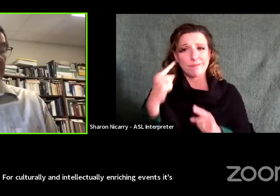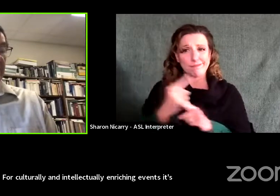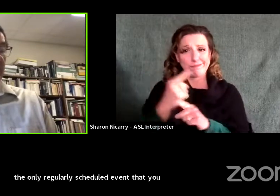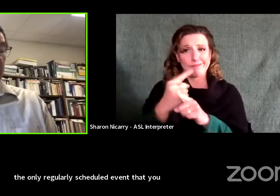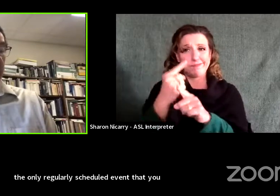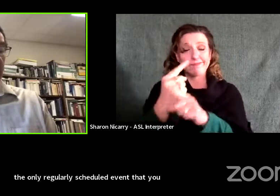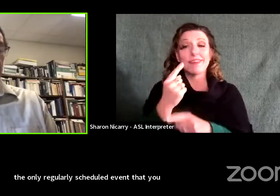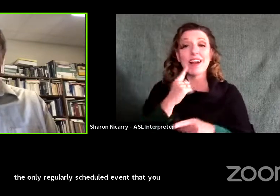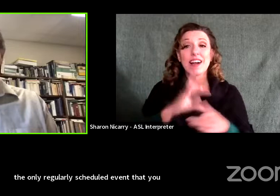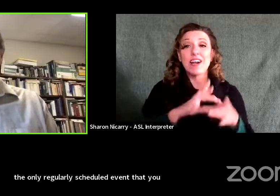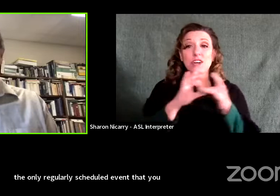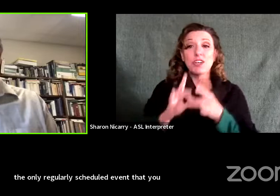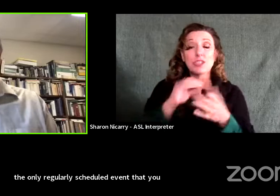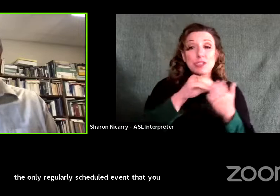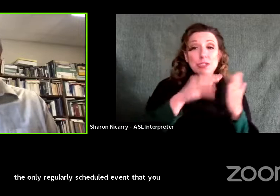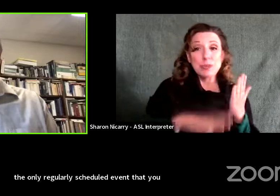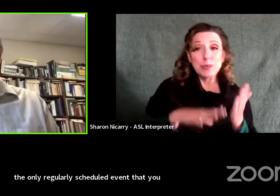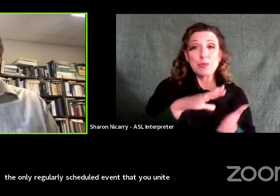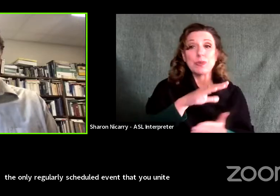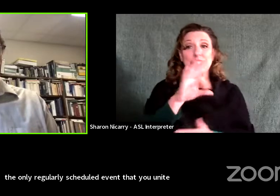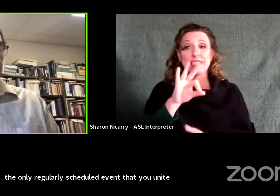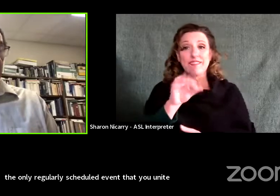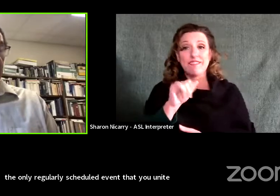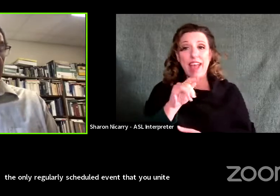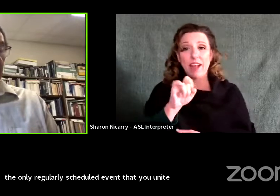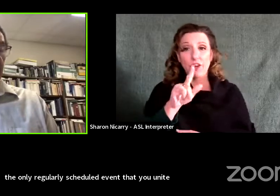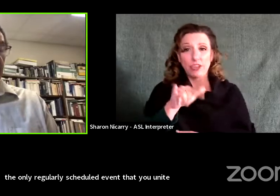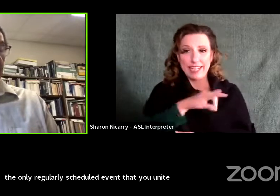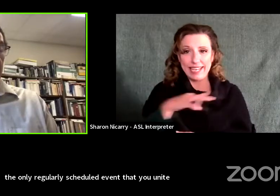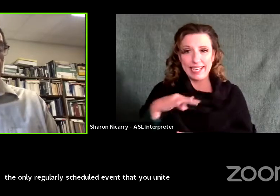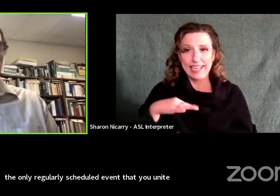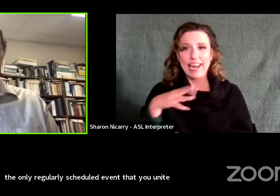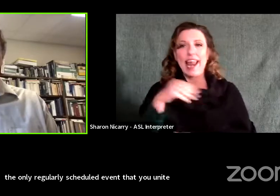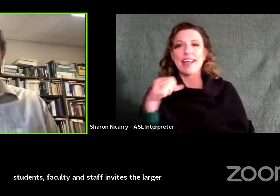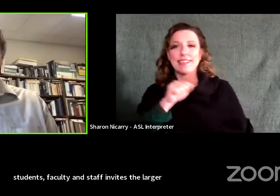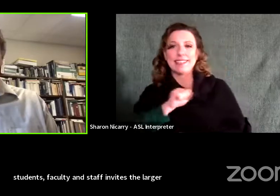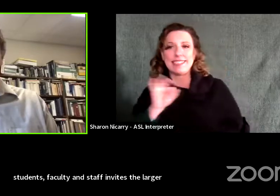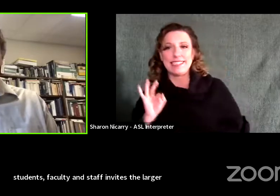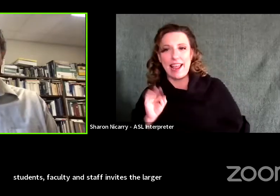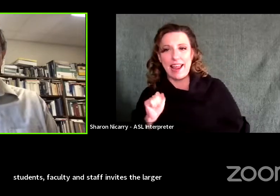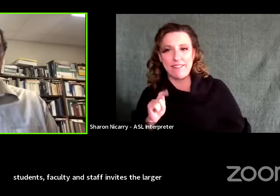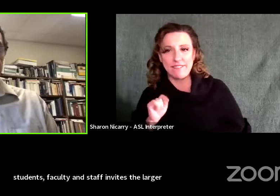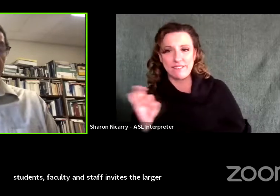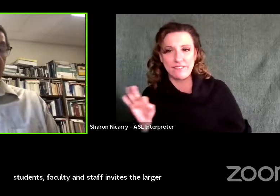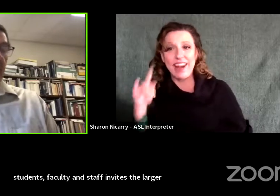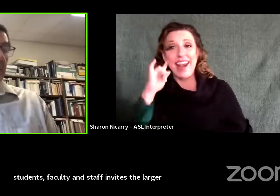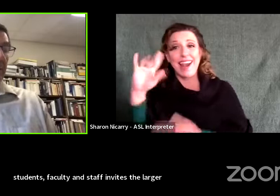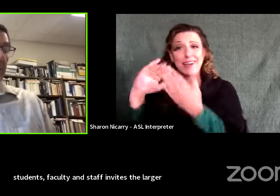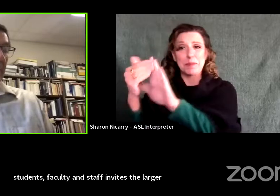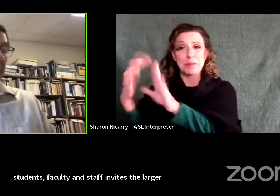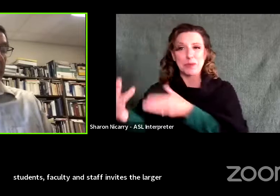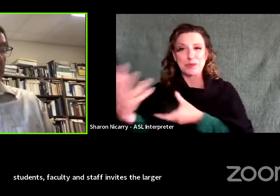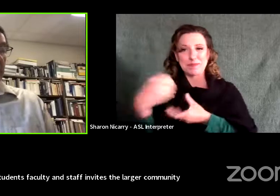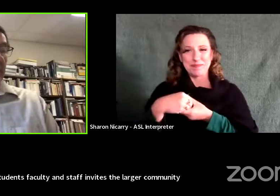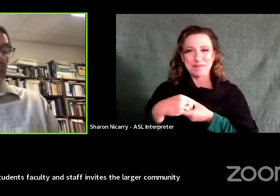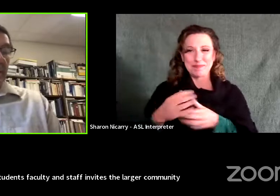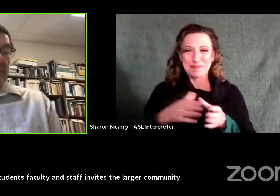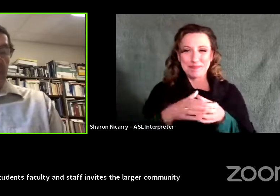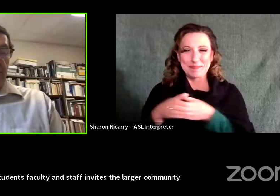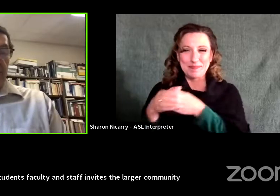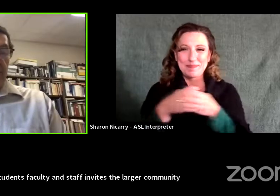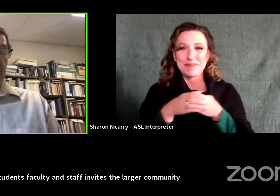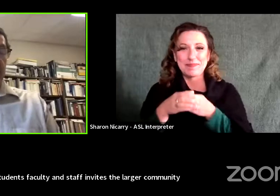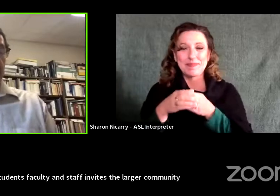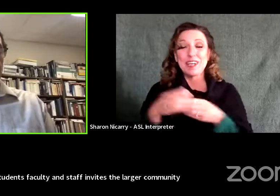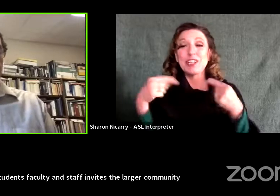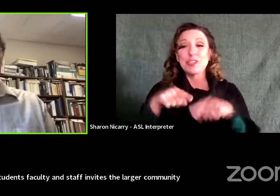unites students, faculty, and staff and invites the larger community to join us. Throughout the pandemic, Common